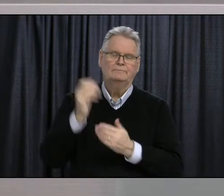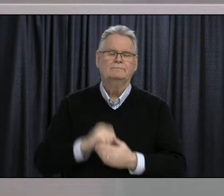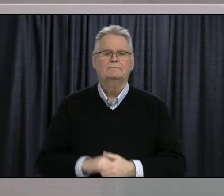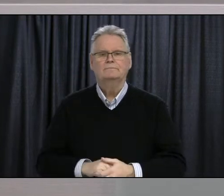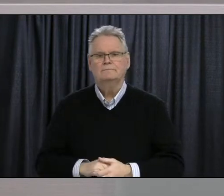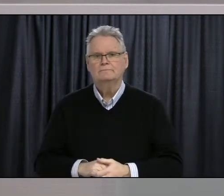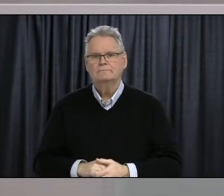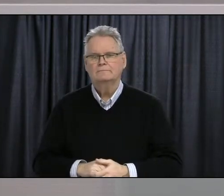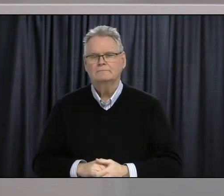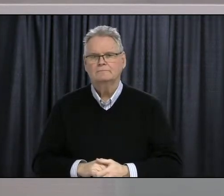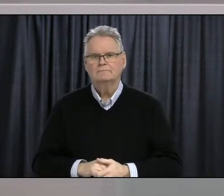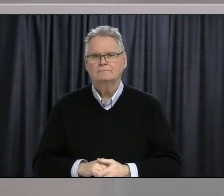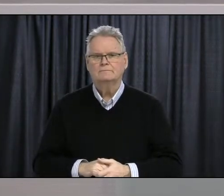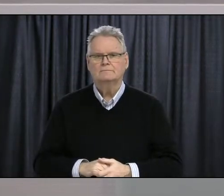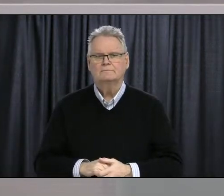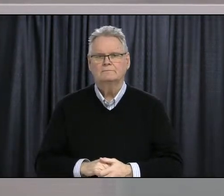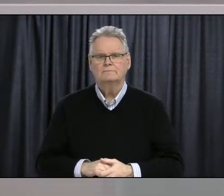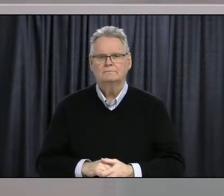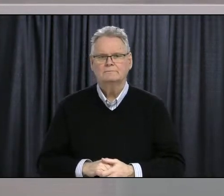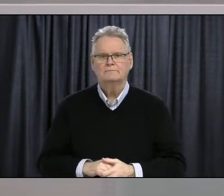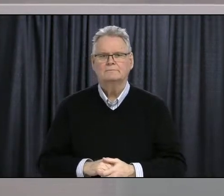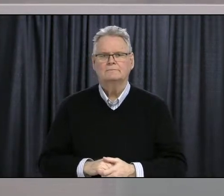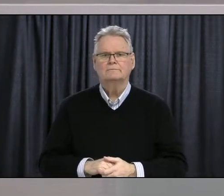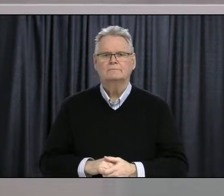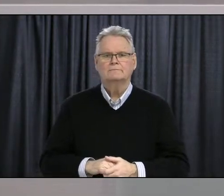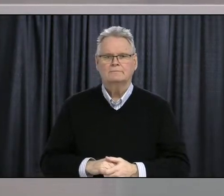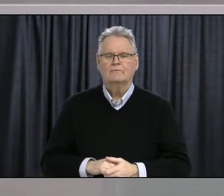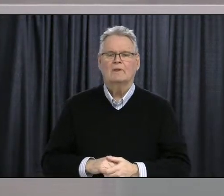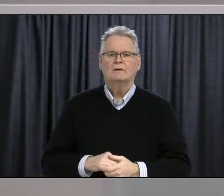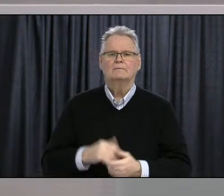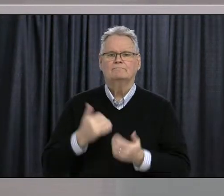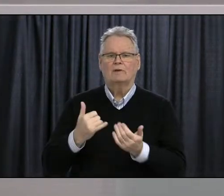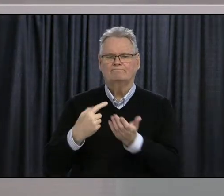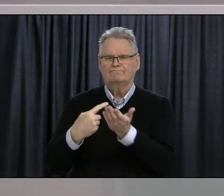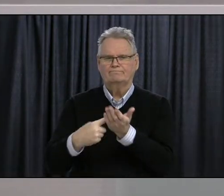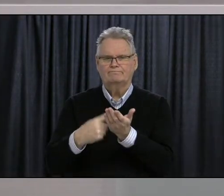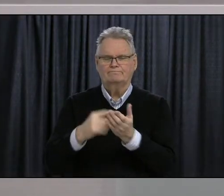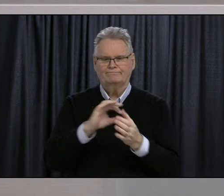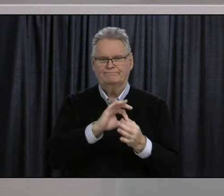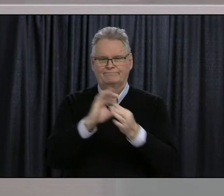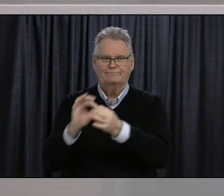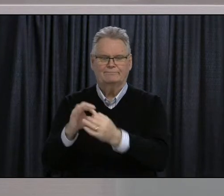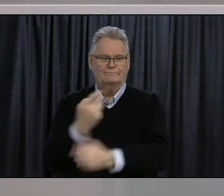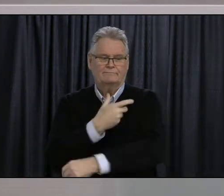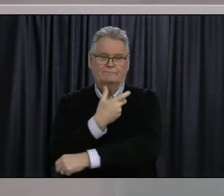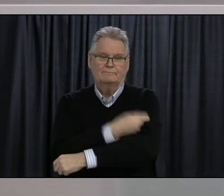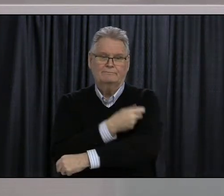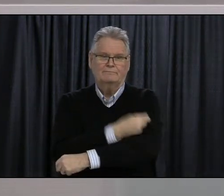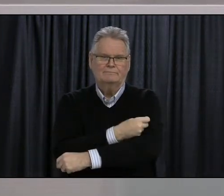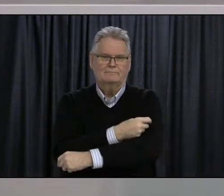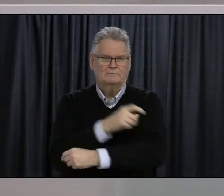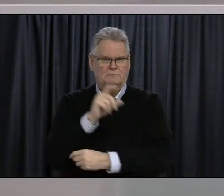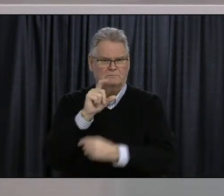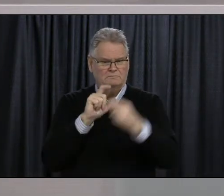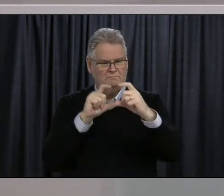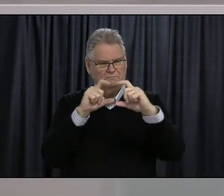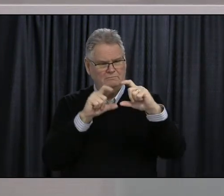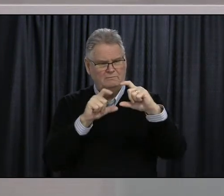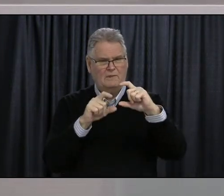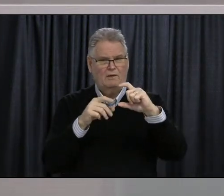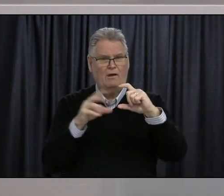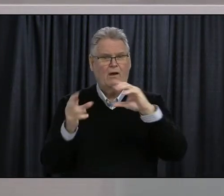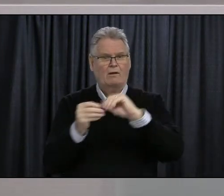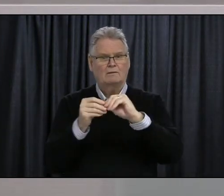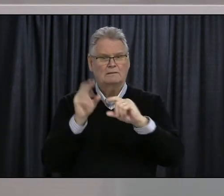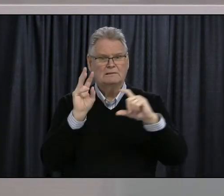6-dose thing. There is a specific type of needle, apparently, that's needed to get those 6 doses out of a vial.